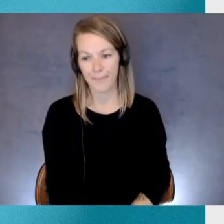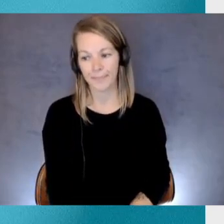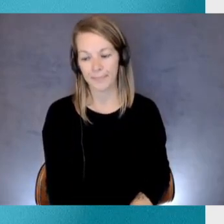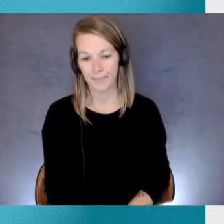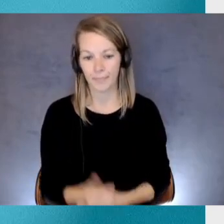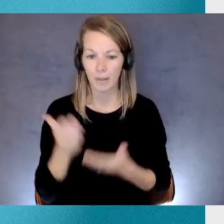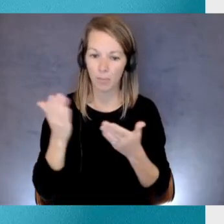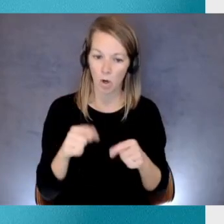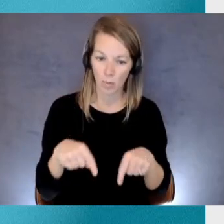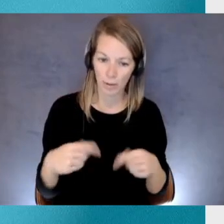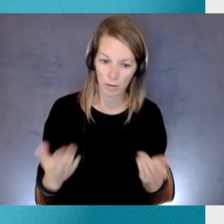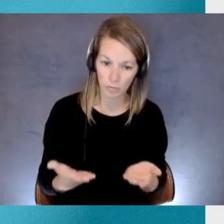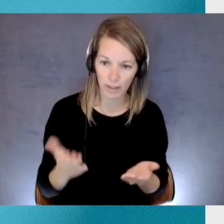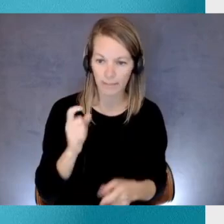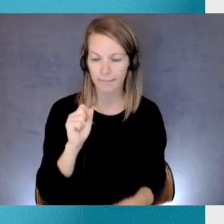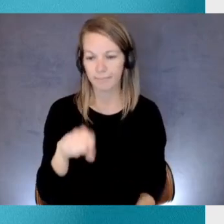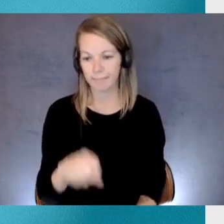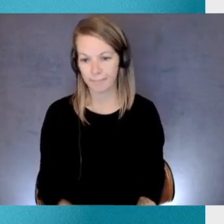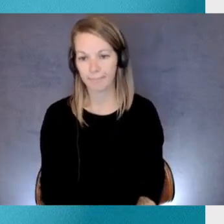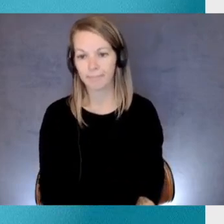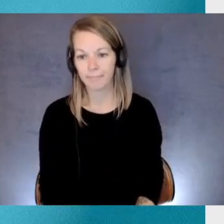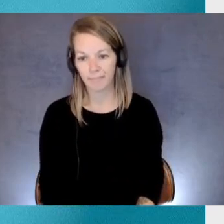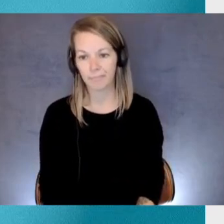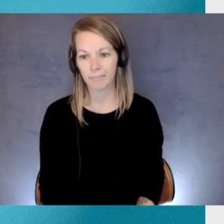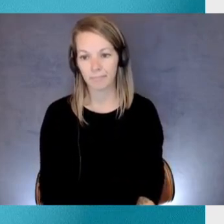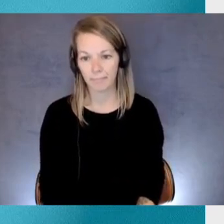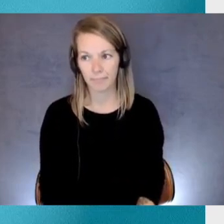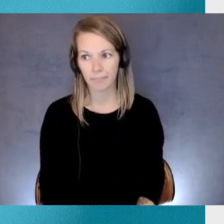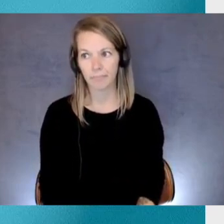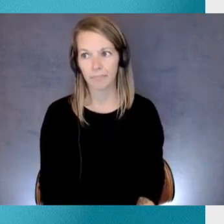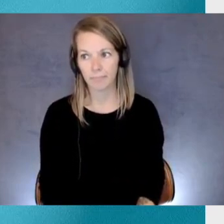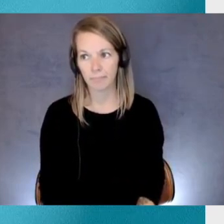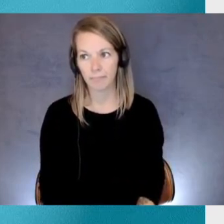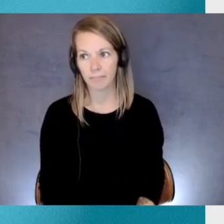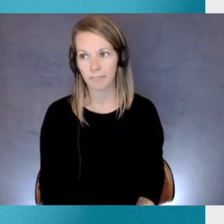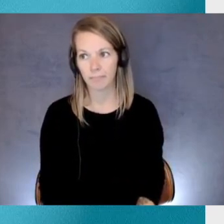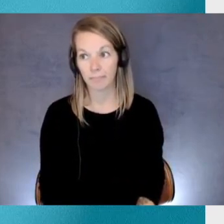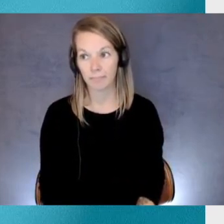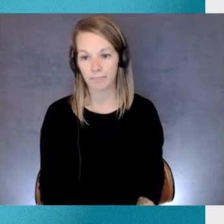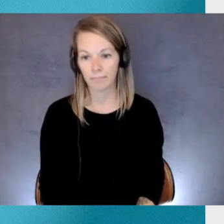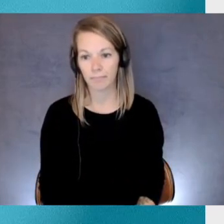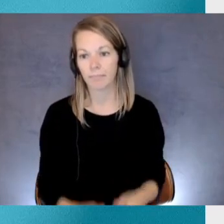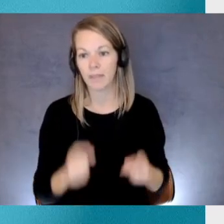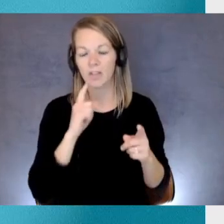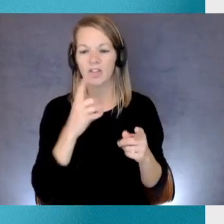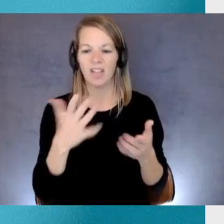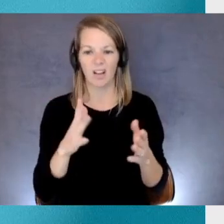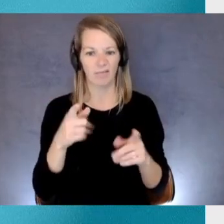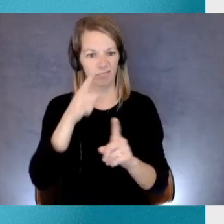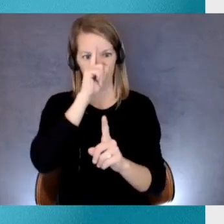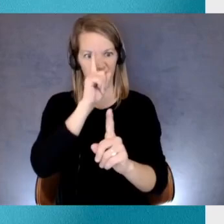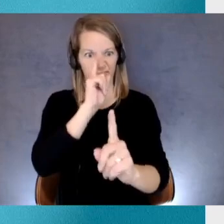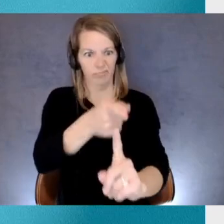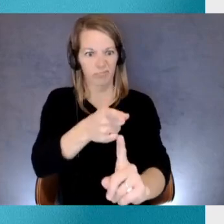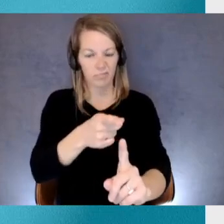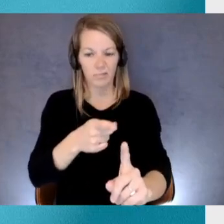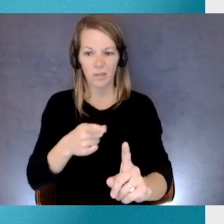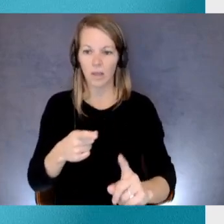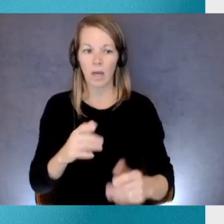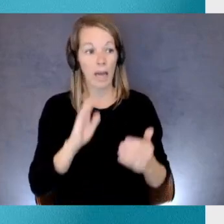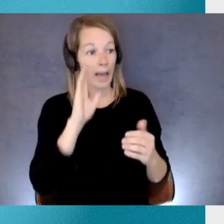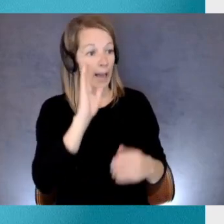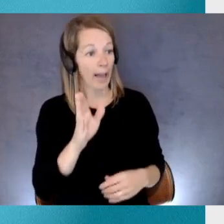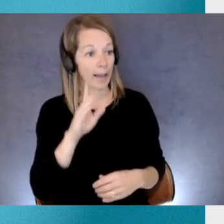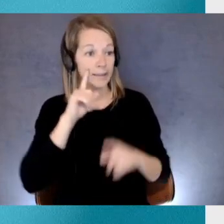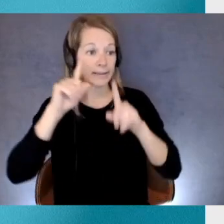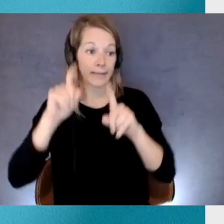brought you in today. Yeah. Yeah. So usually that's kind of an opening. I like that. Just kind of cutting to the chase. From Wanda. Hi, Jane. Your test results